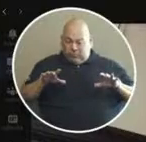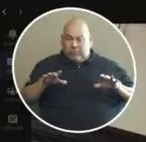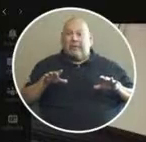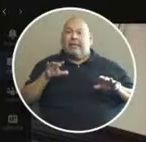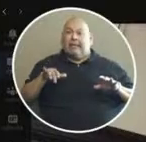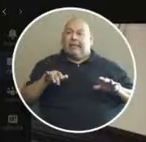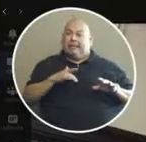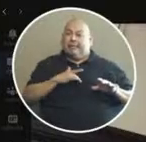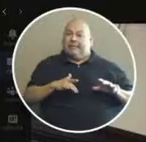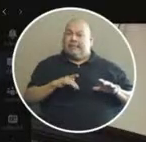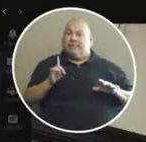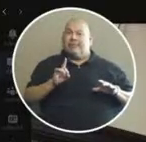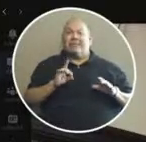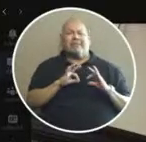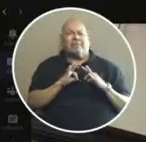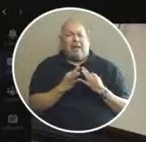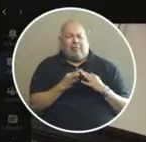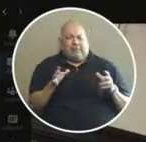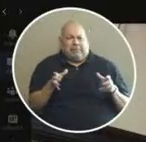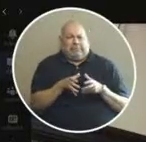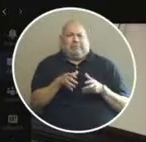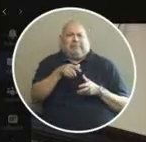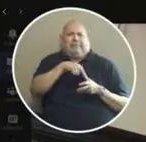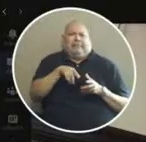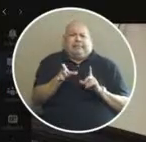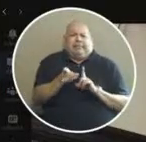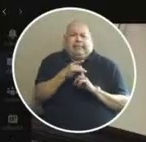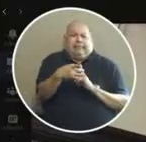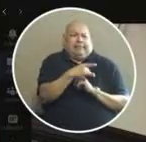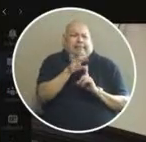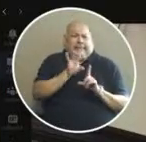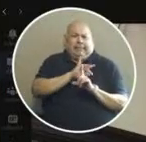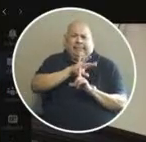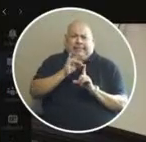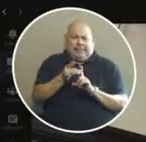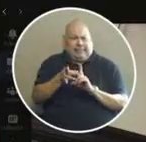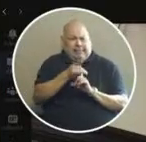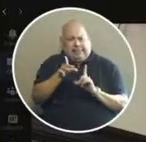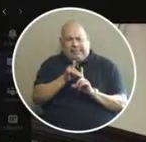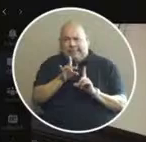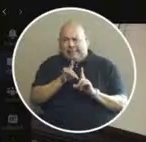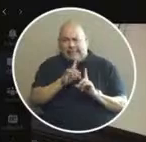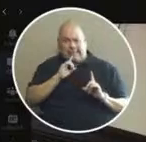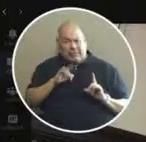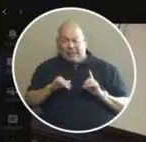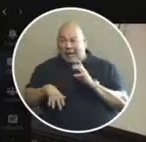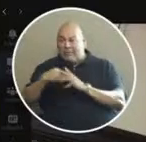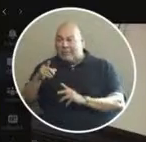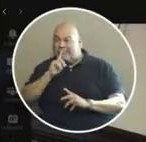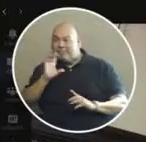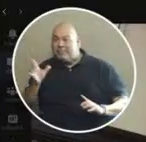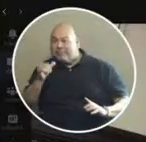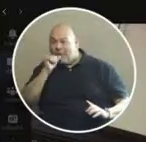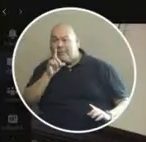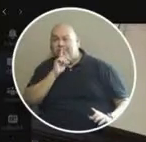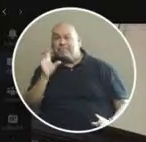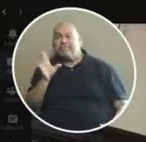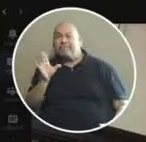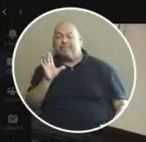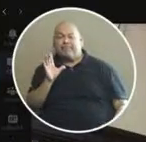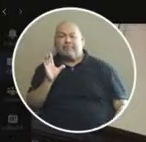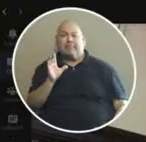confirm this, seems to come out of family gatherings as much or more than any other situation, with the exception